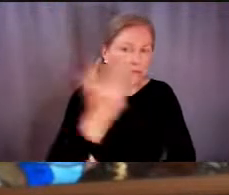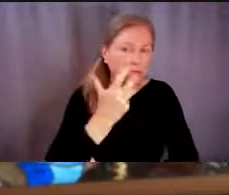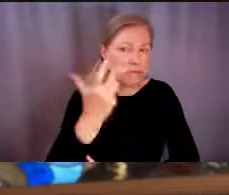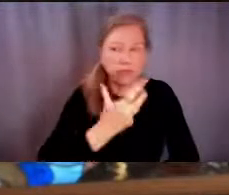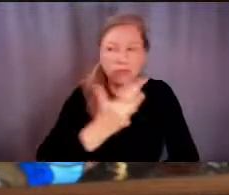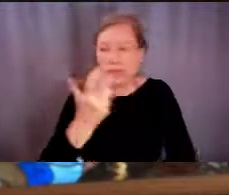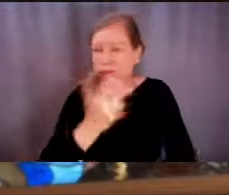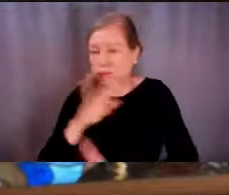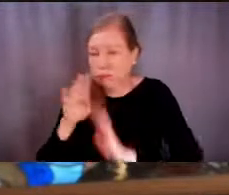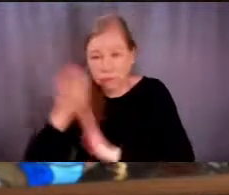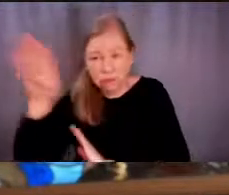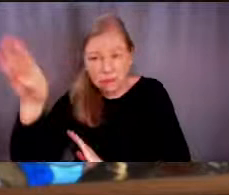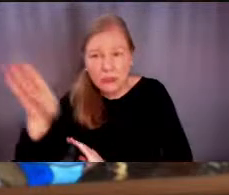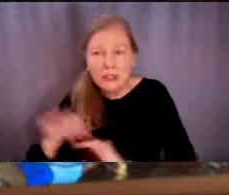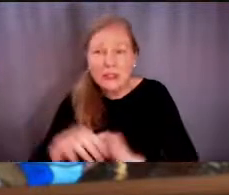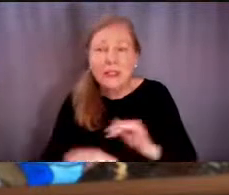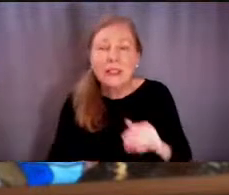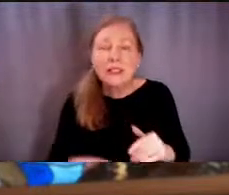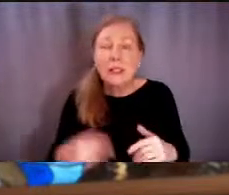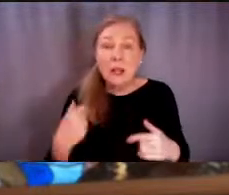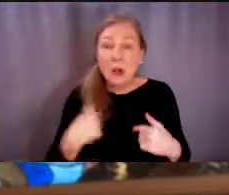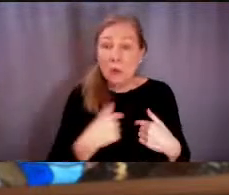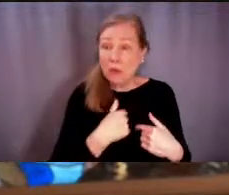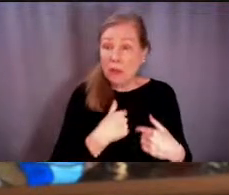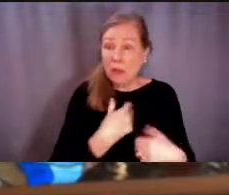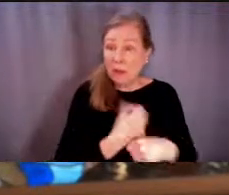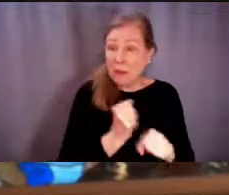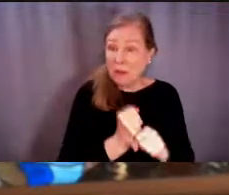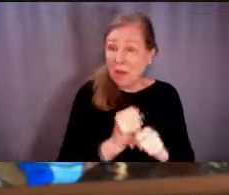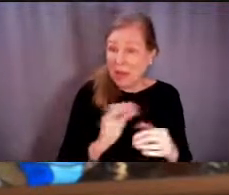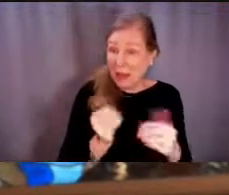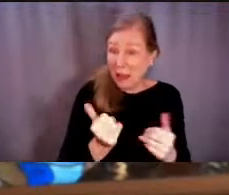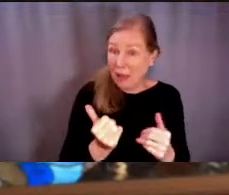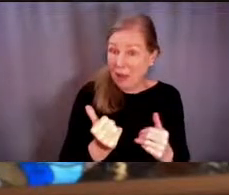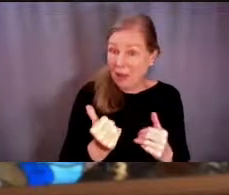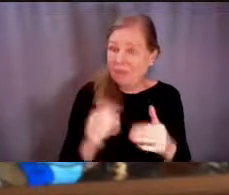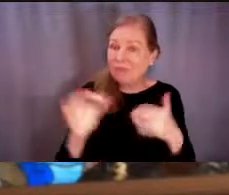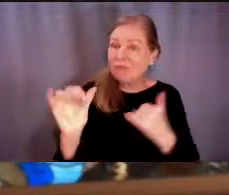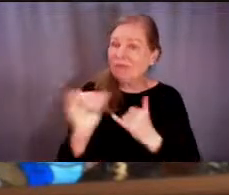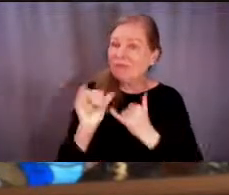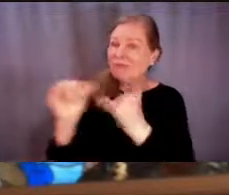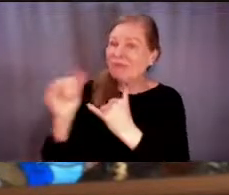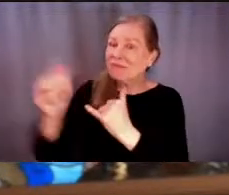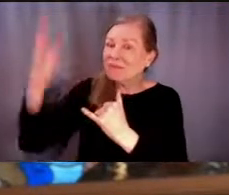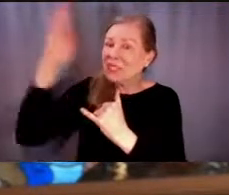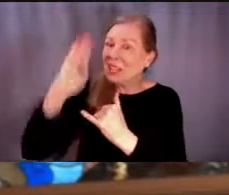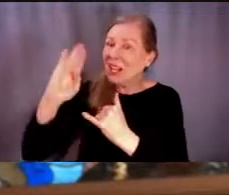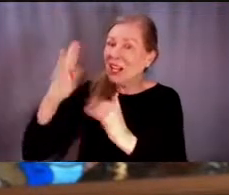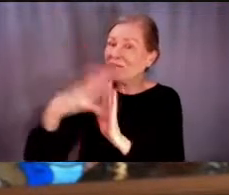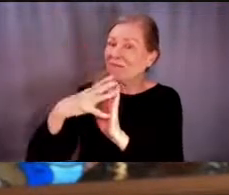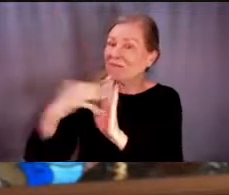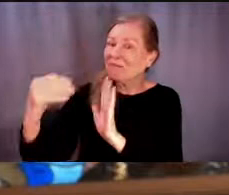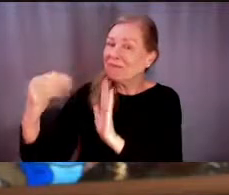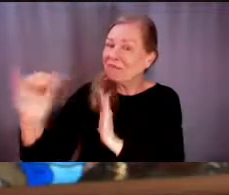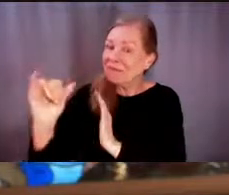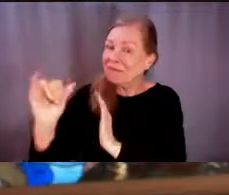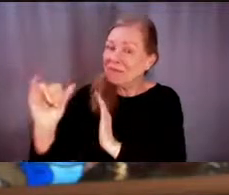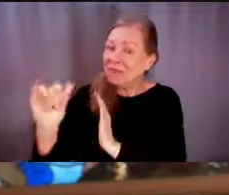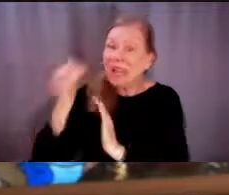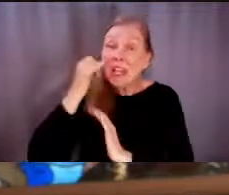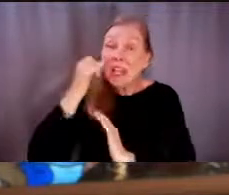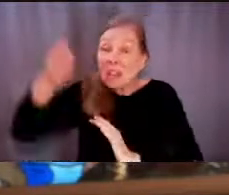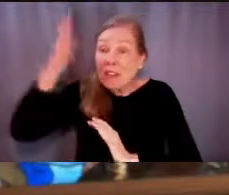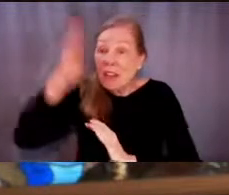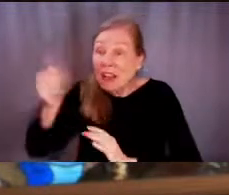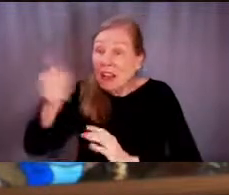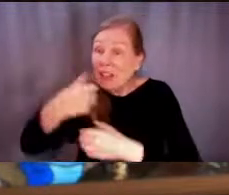we are made in God's image. And if God is a creator, then we